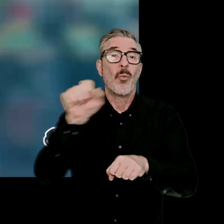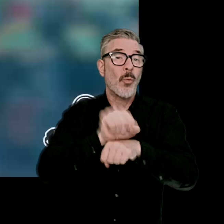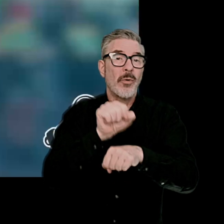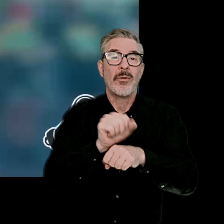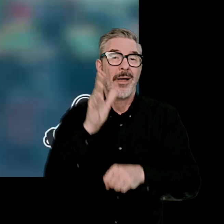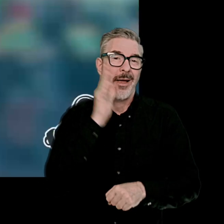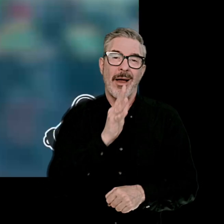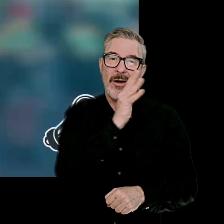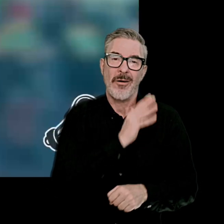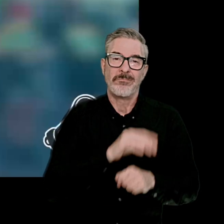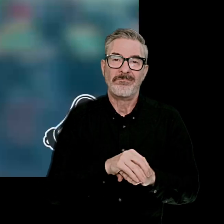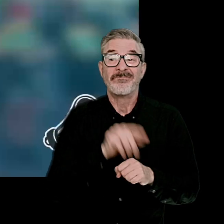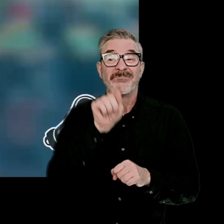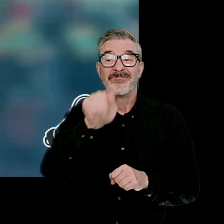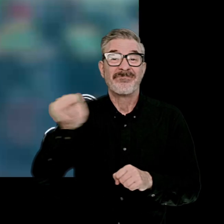rate.